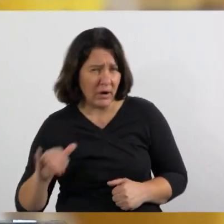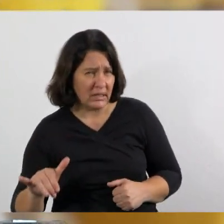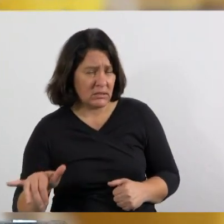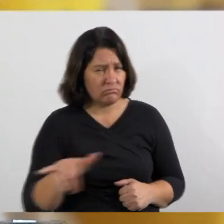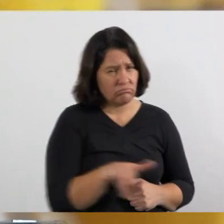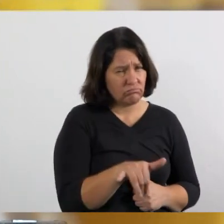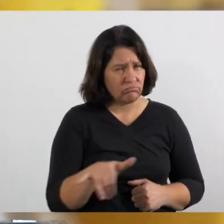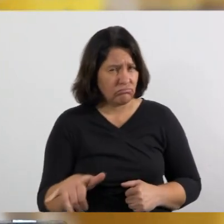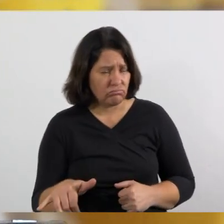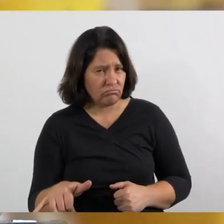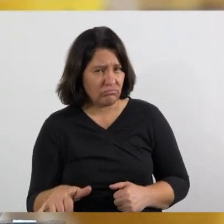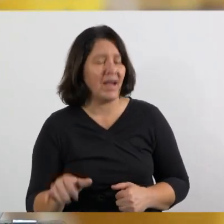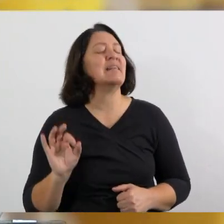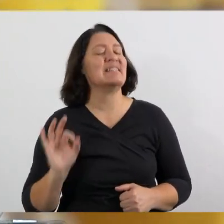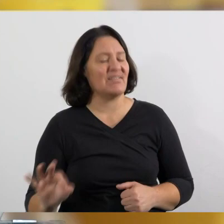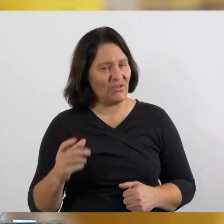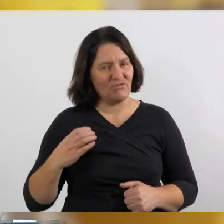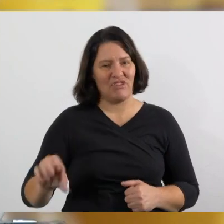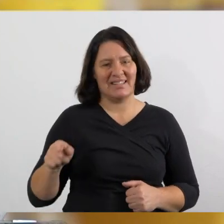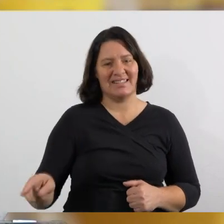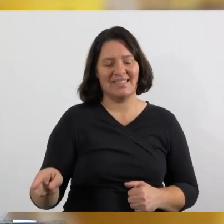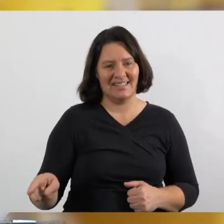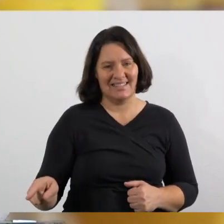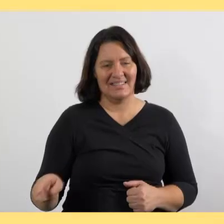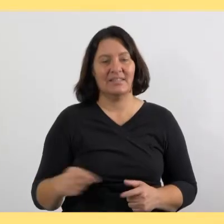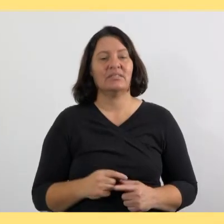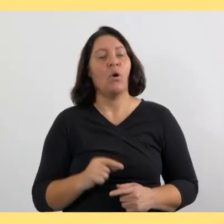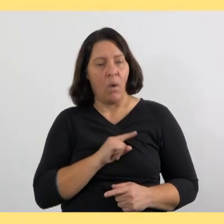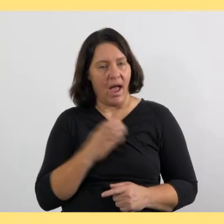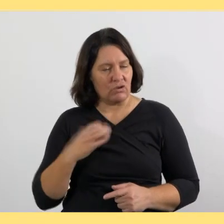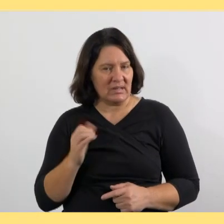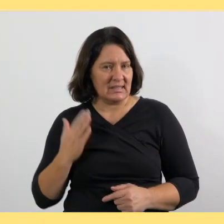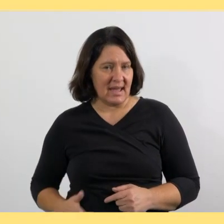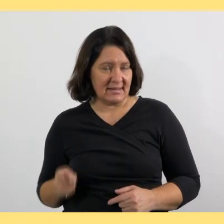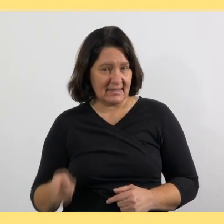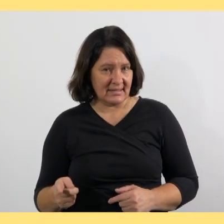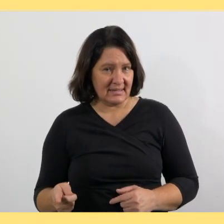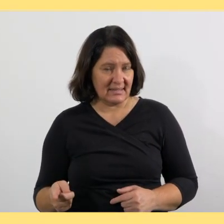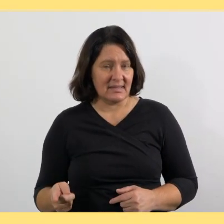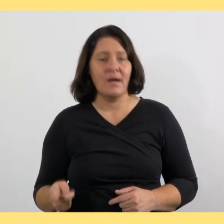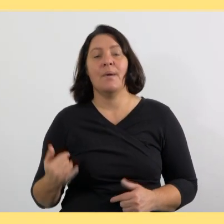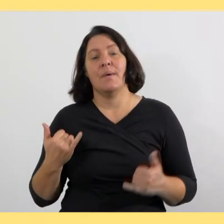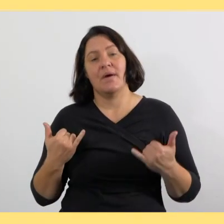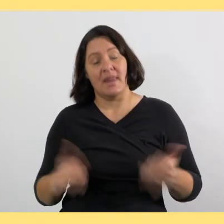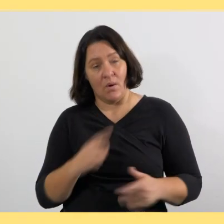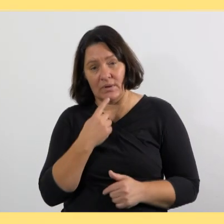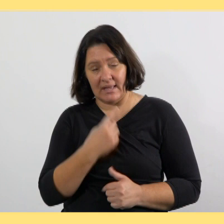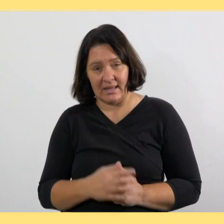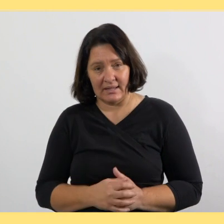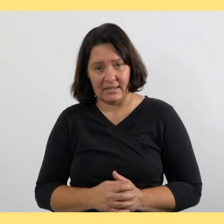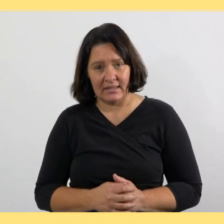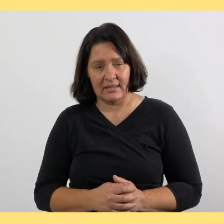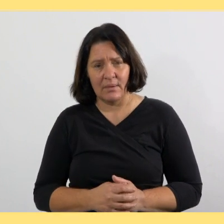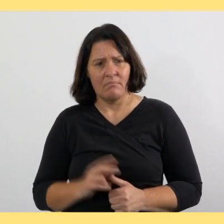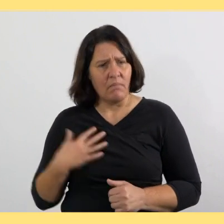do we credit it in this case? Definitely we should credit it. I'll come to the credit side and I will now